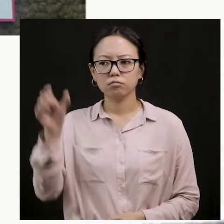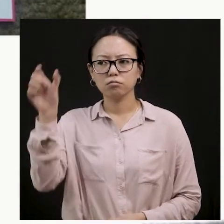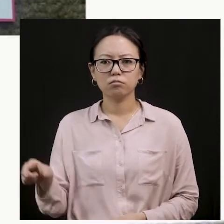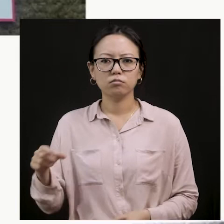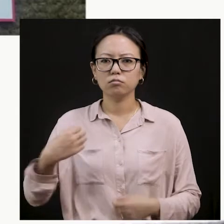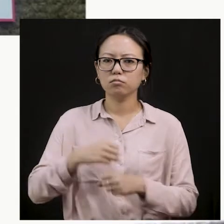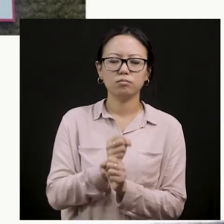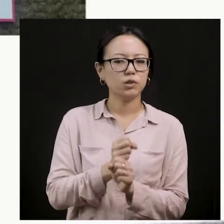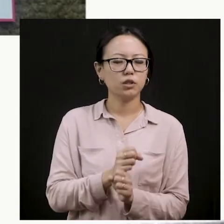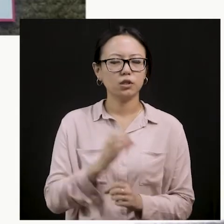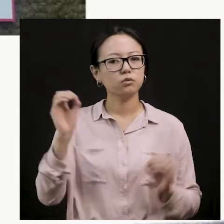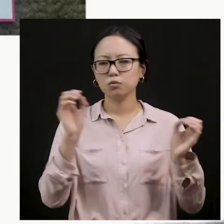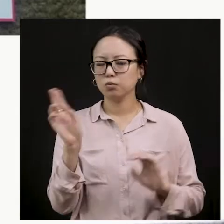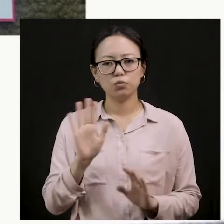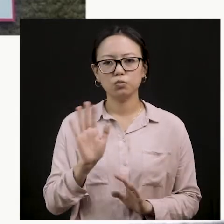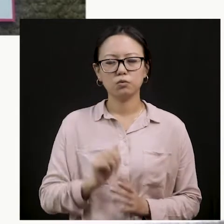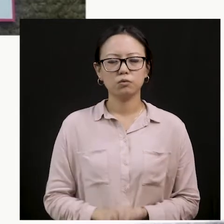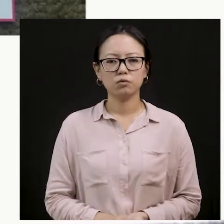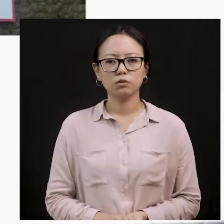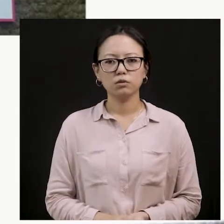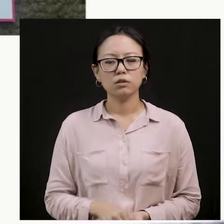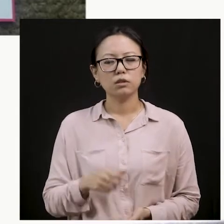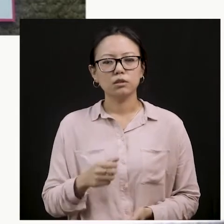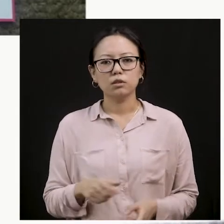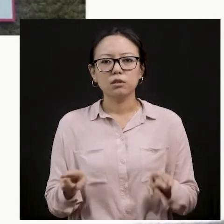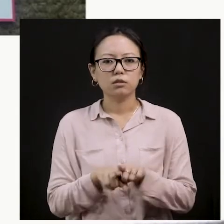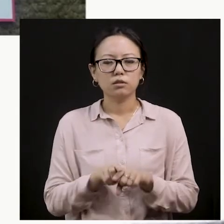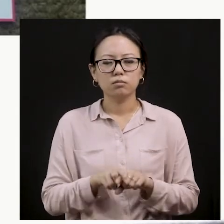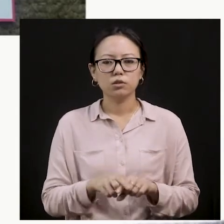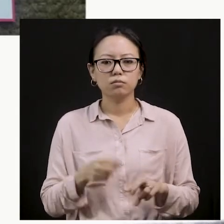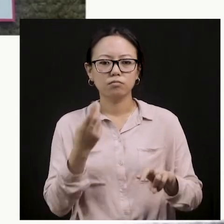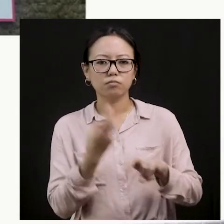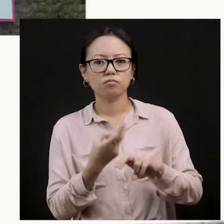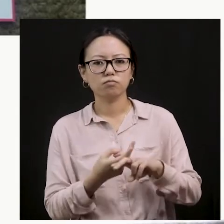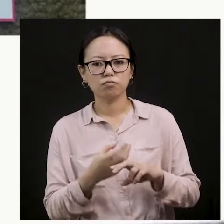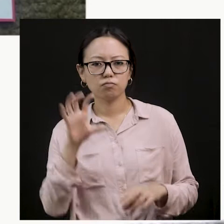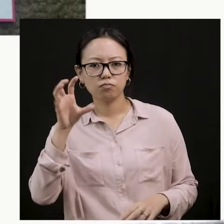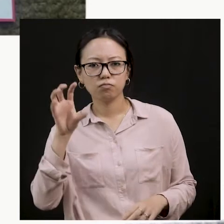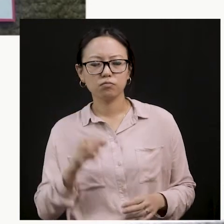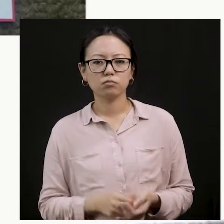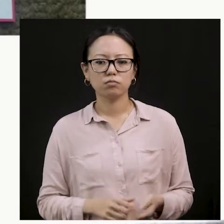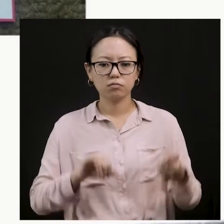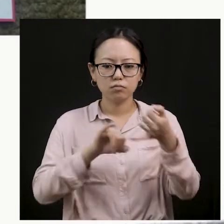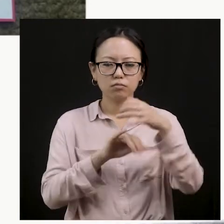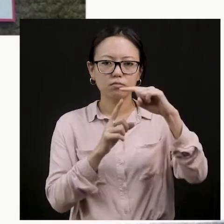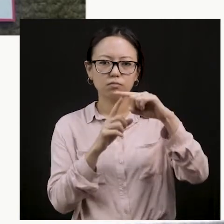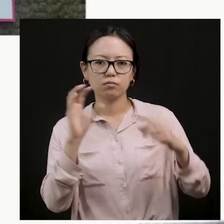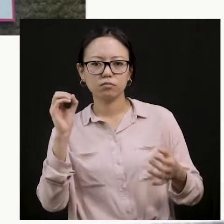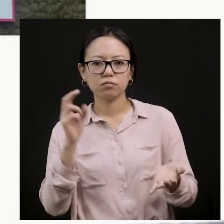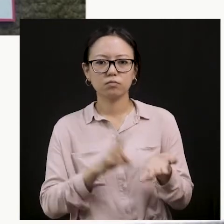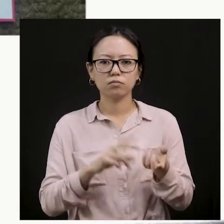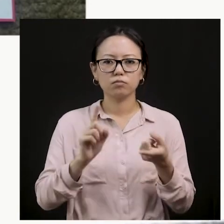Stone. Stone, it is a natural thing because we did not make stone. It was there